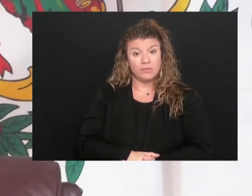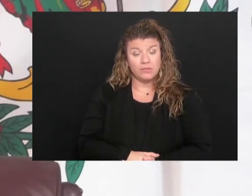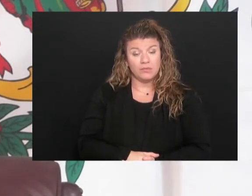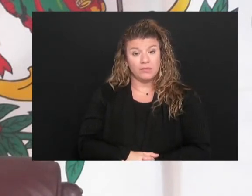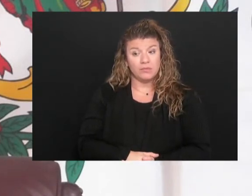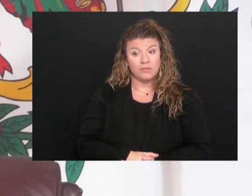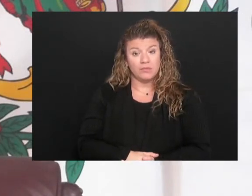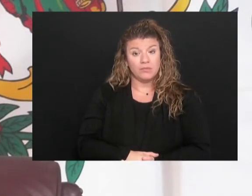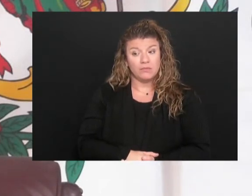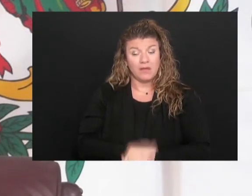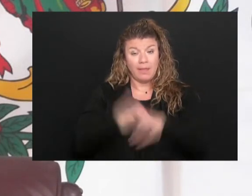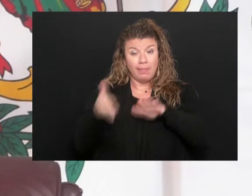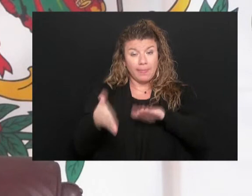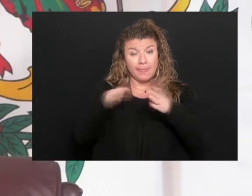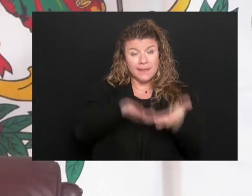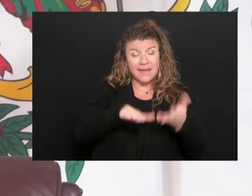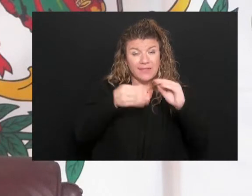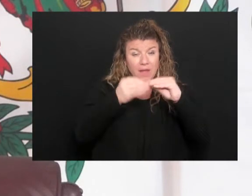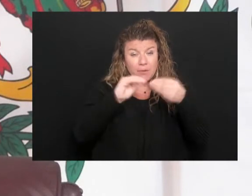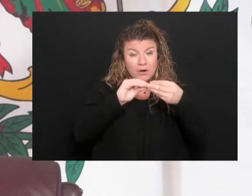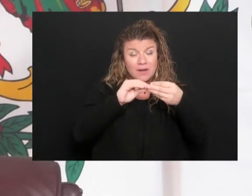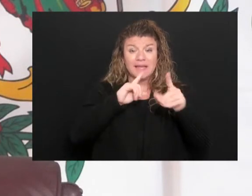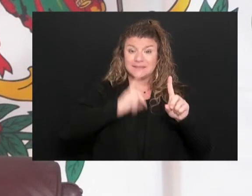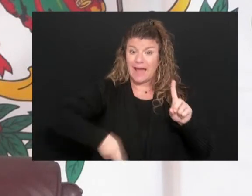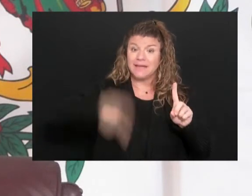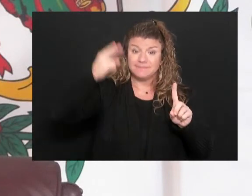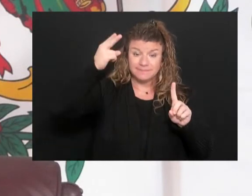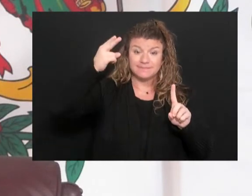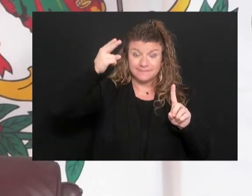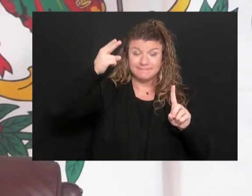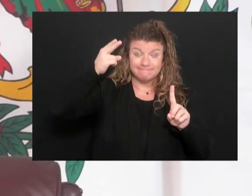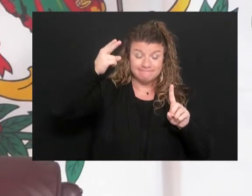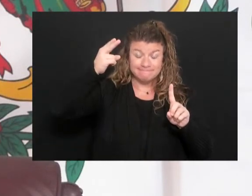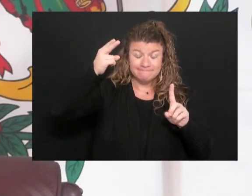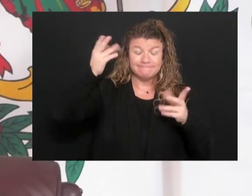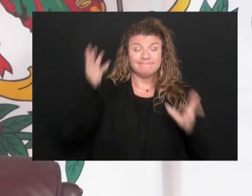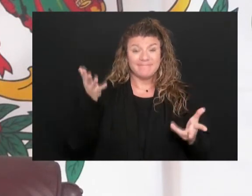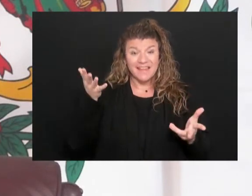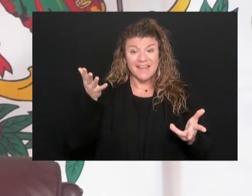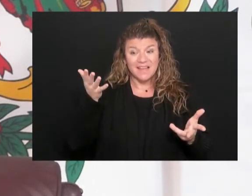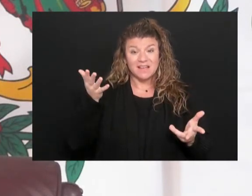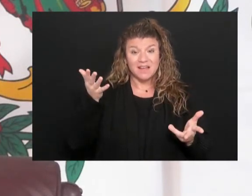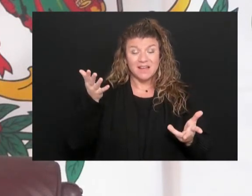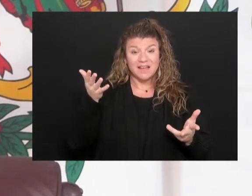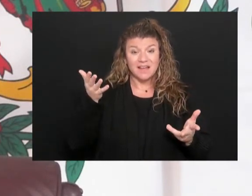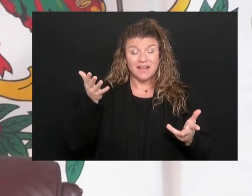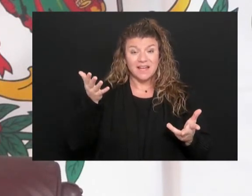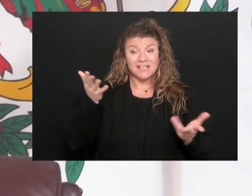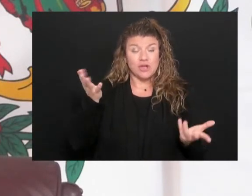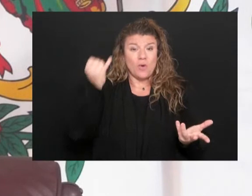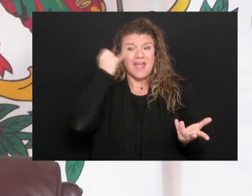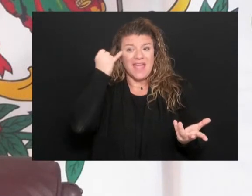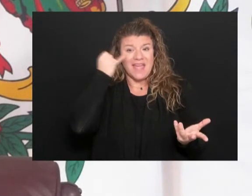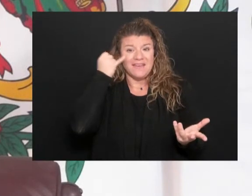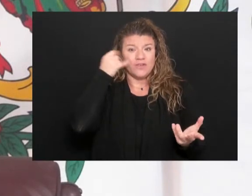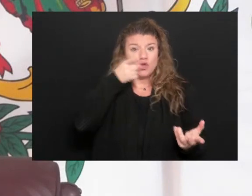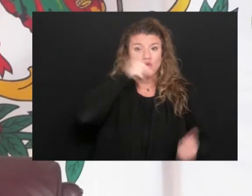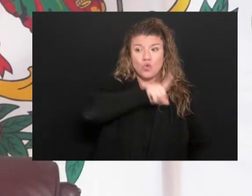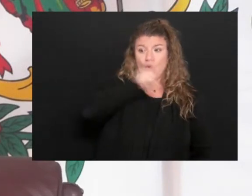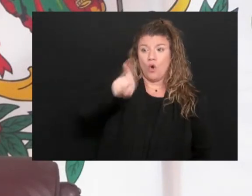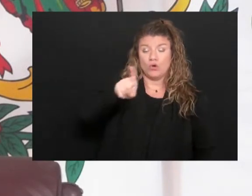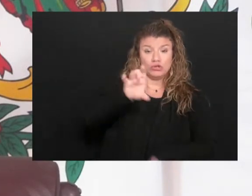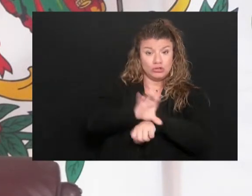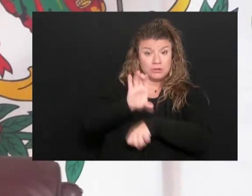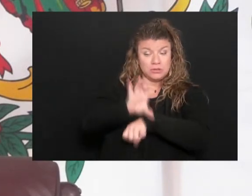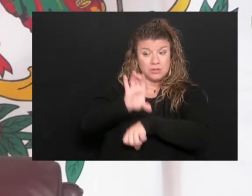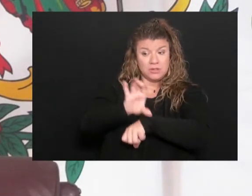the death rate is really high. And so from the standpoint of you being there